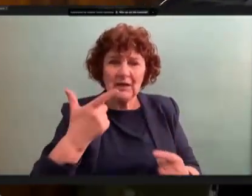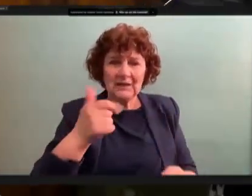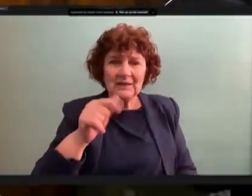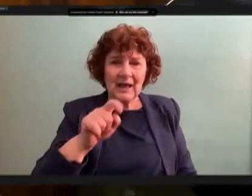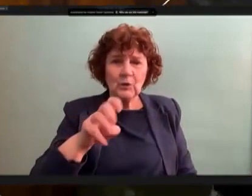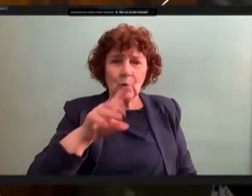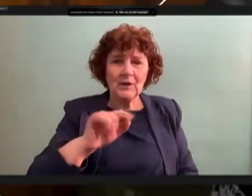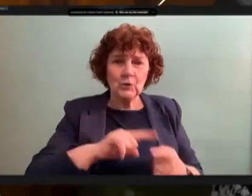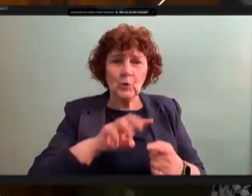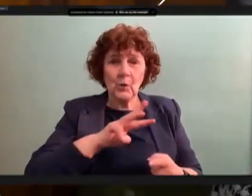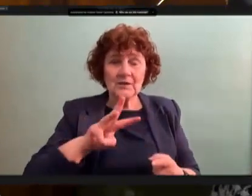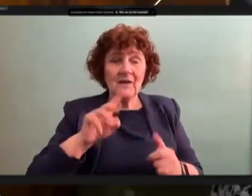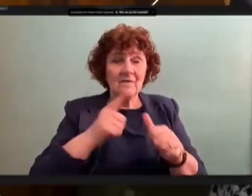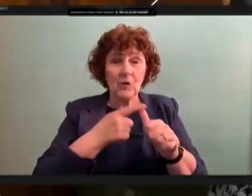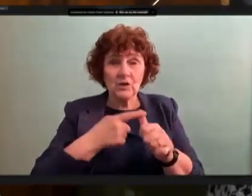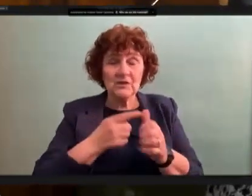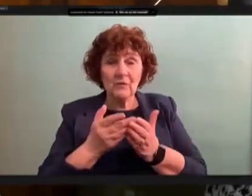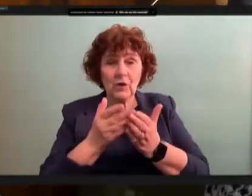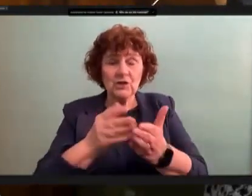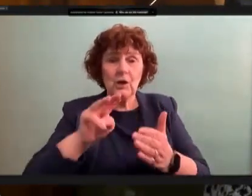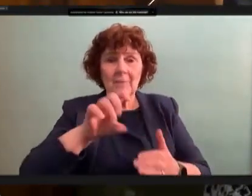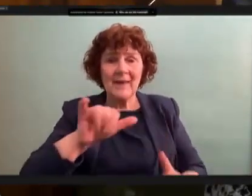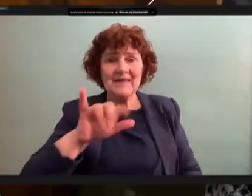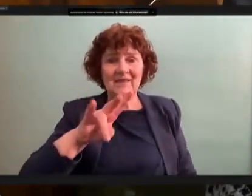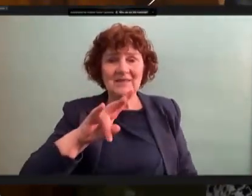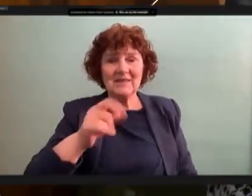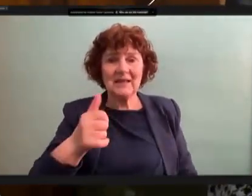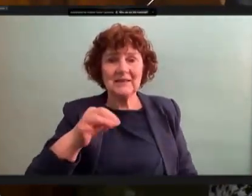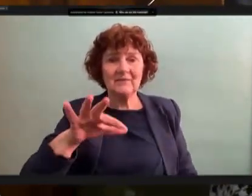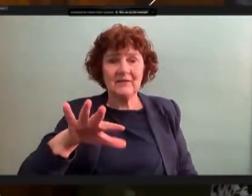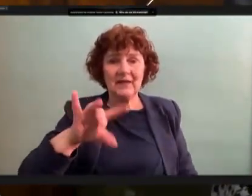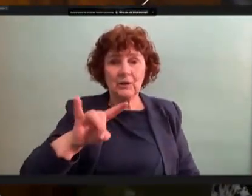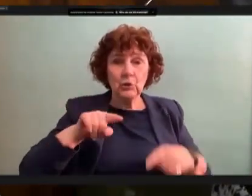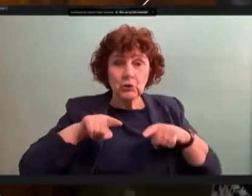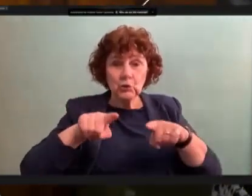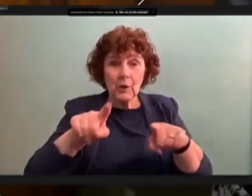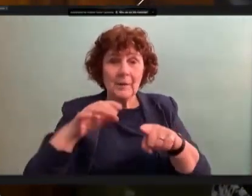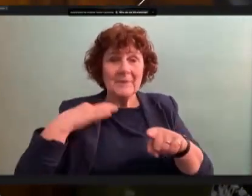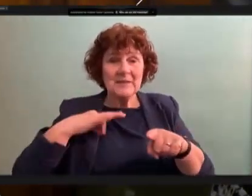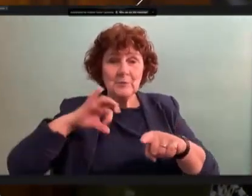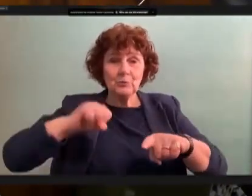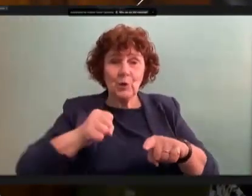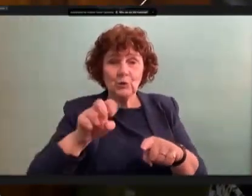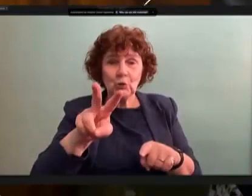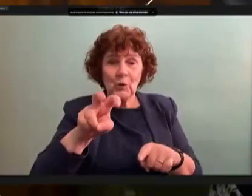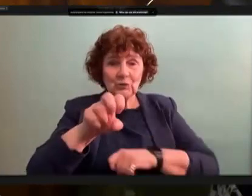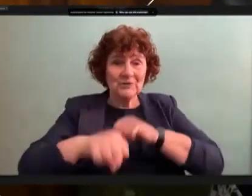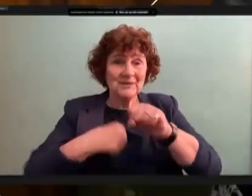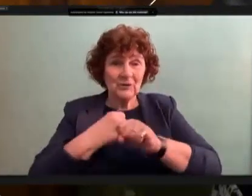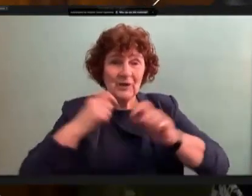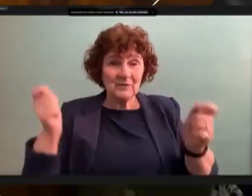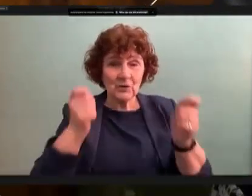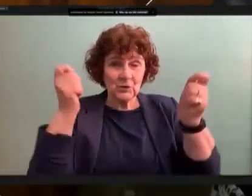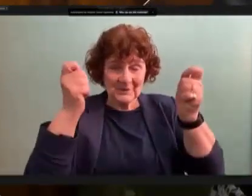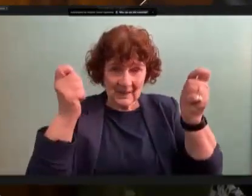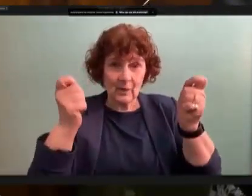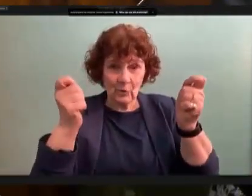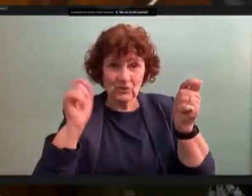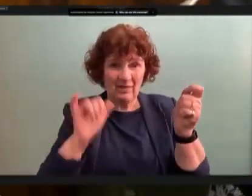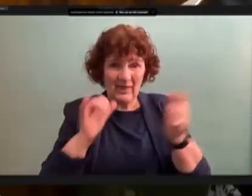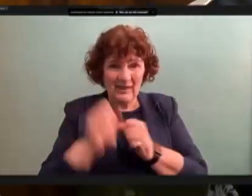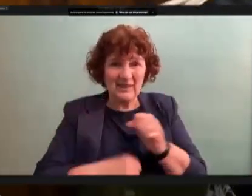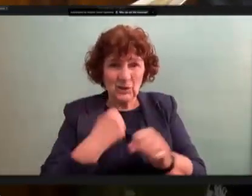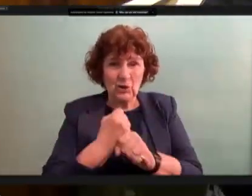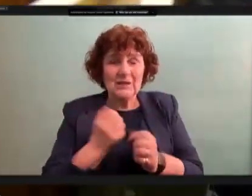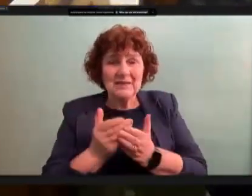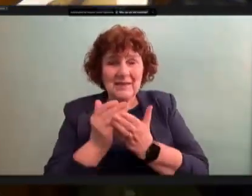May 17, 1958, during Pittsburgh's 200th anniversary celebration, and sailed for 4 months, touring the